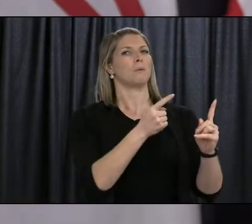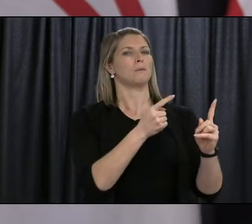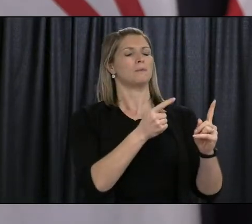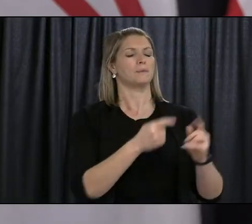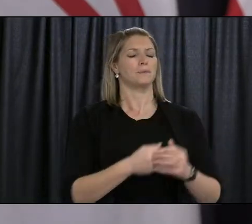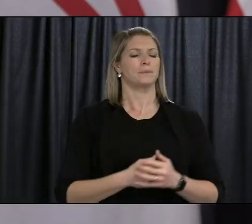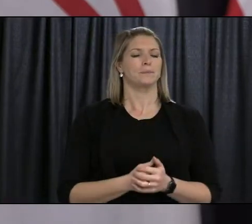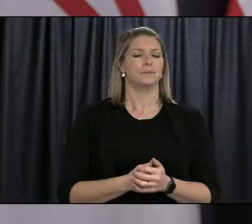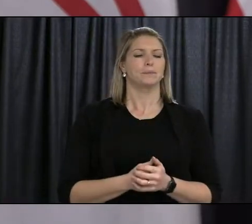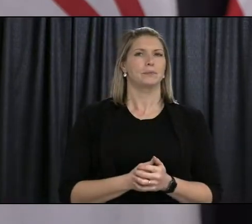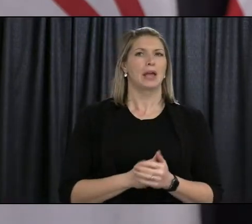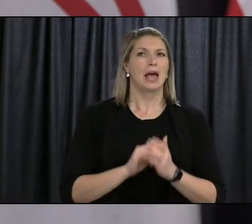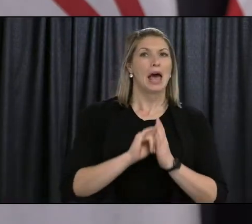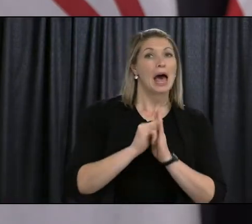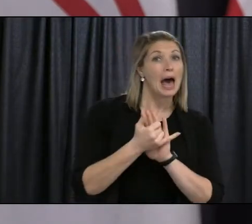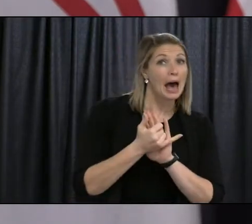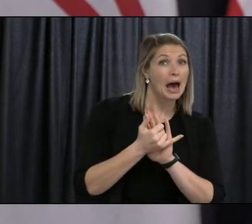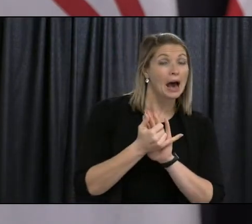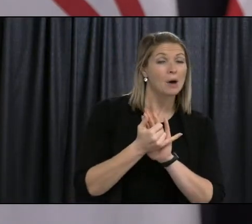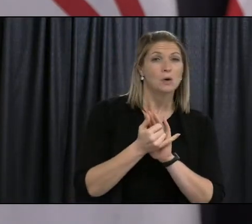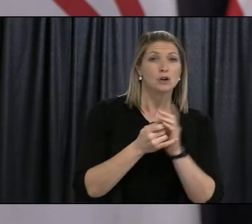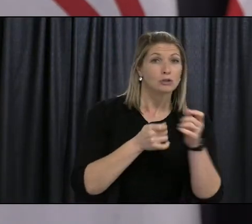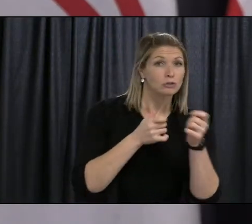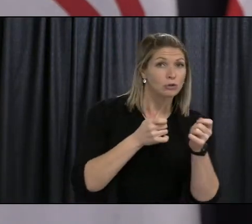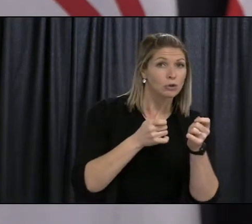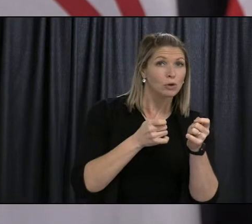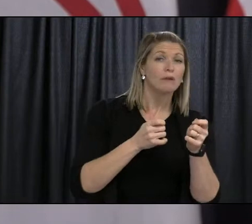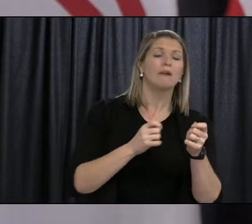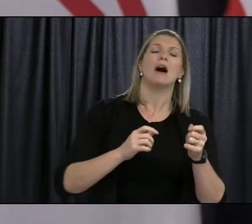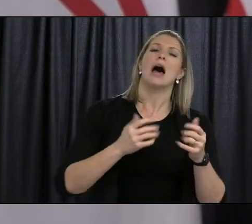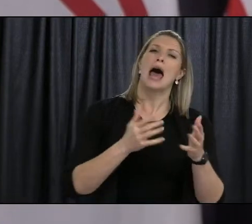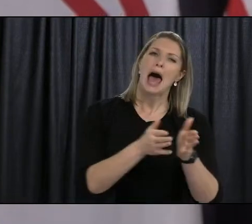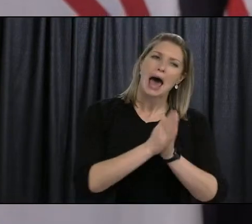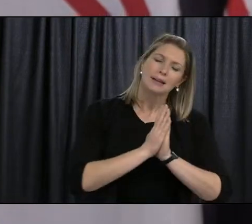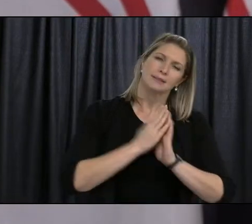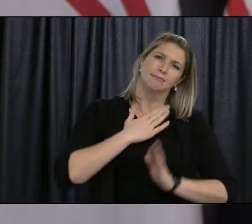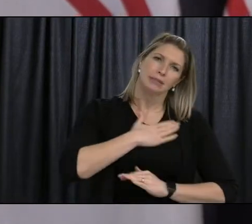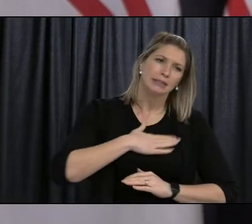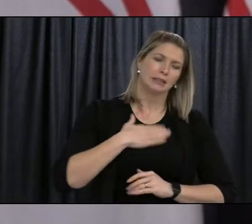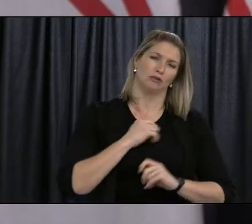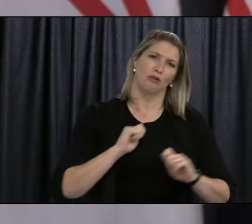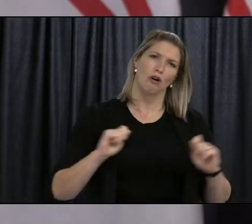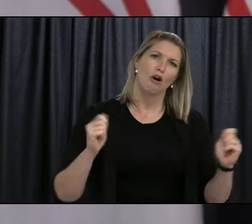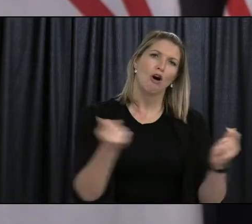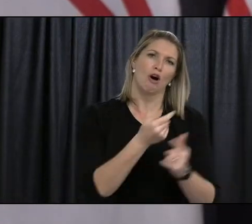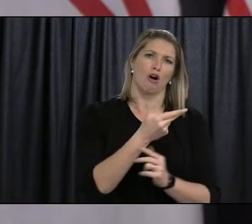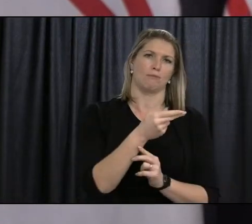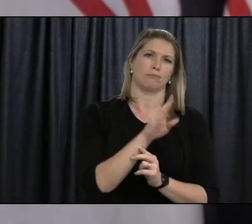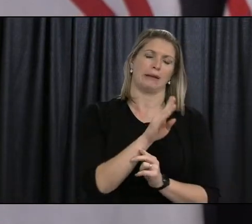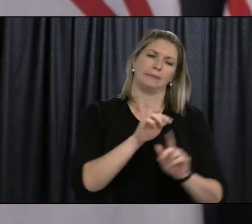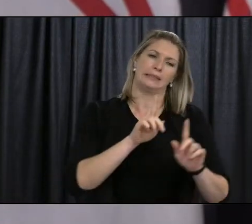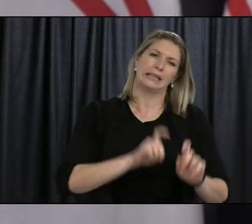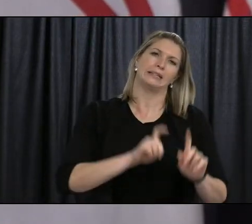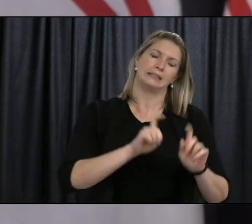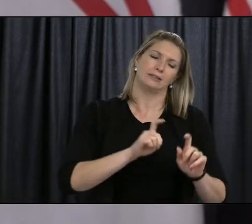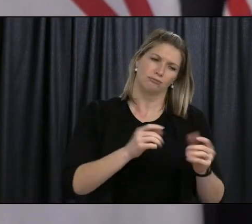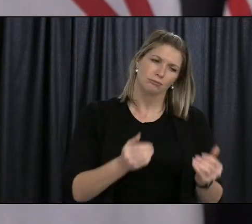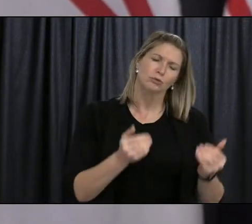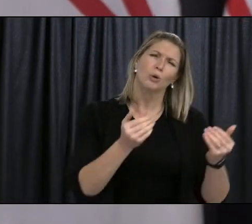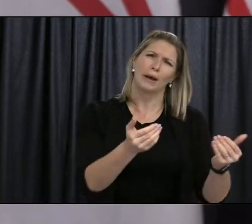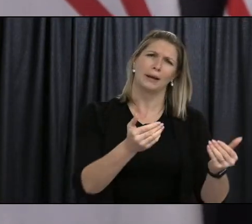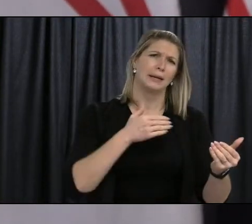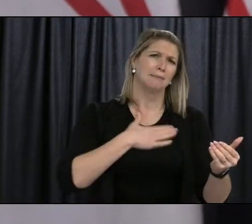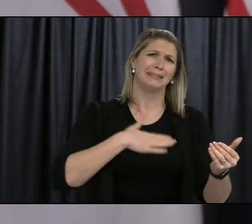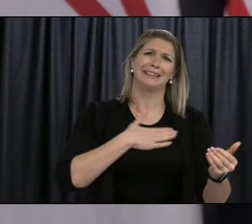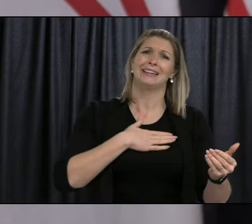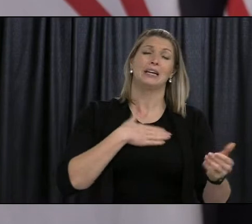this, we are now asking everyone in the community of Harbour Breton to get a COVID-19 test, even those who have not been outside the